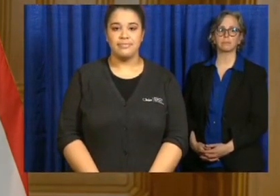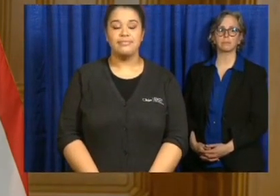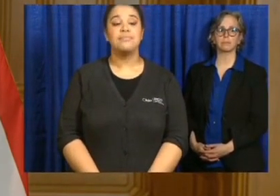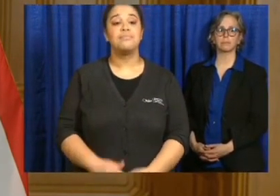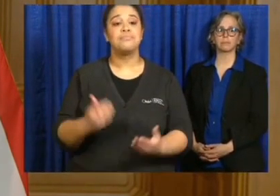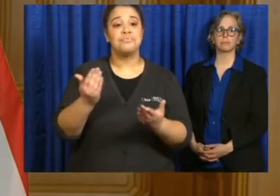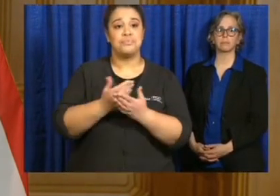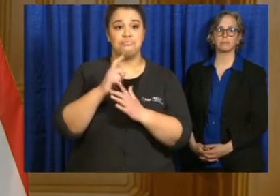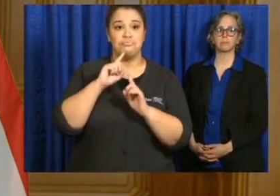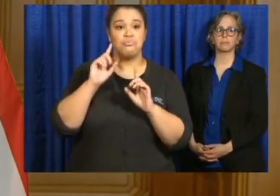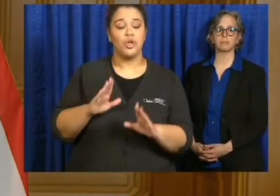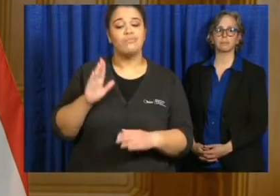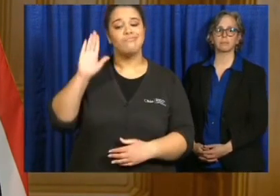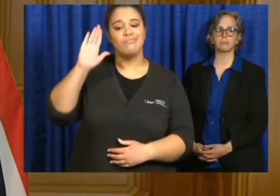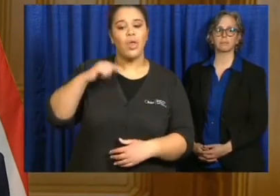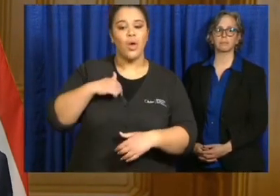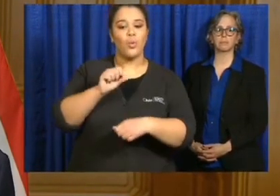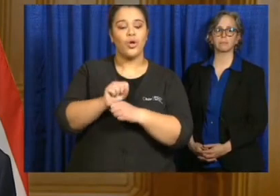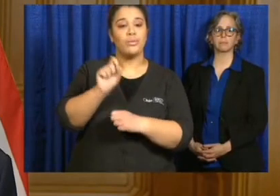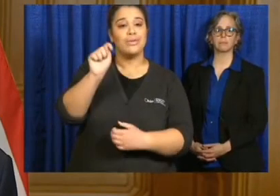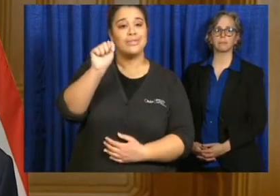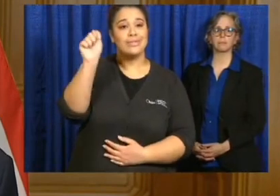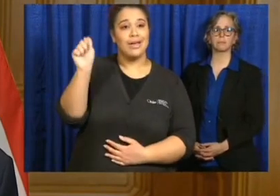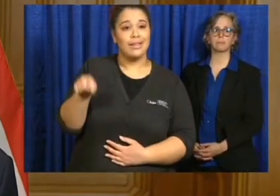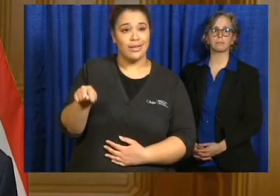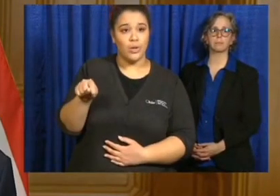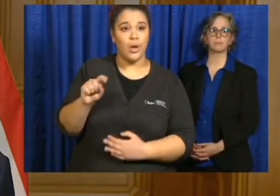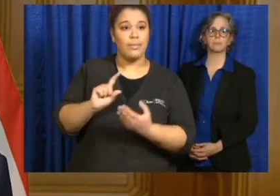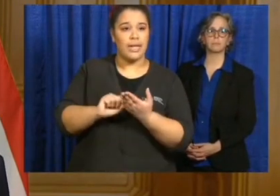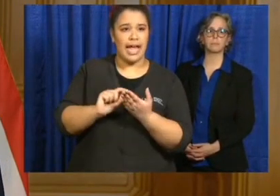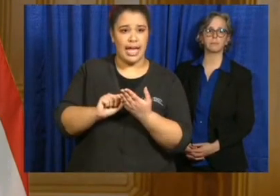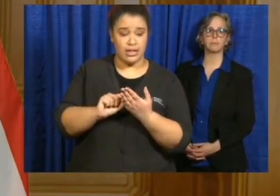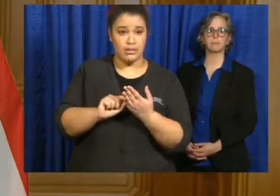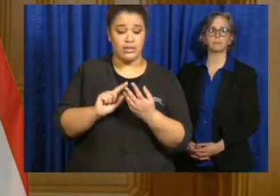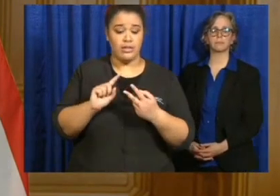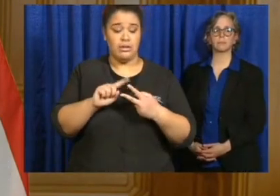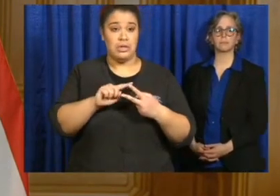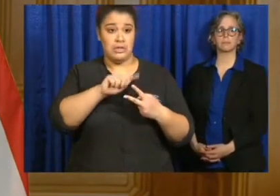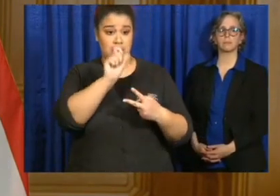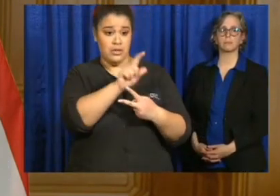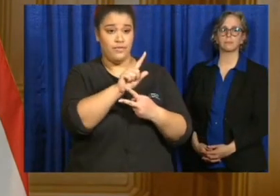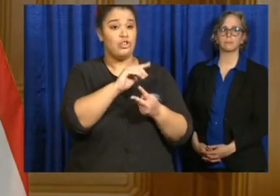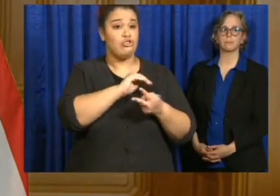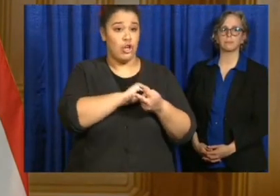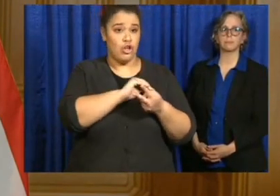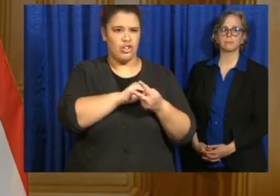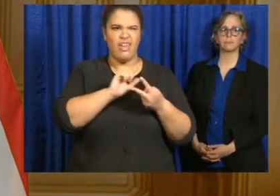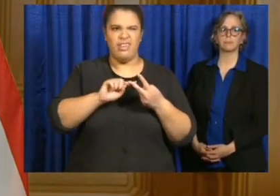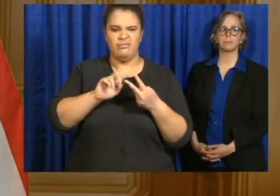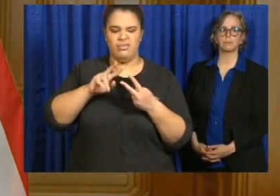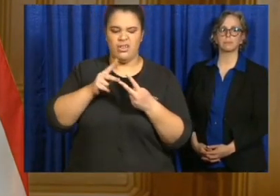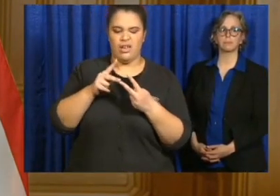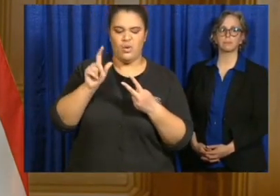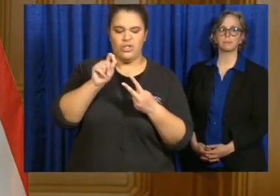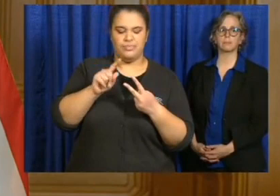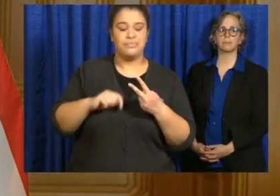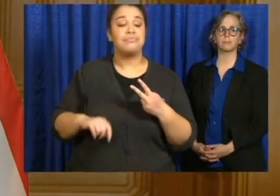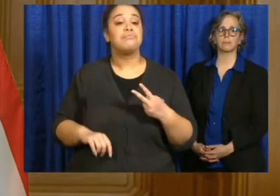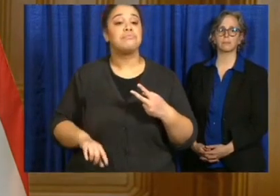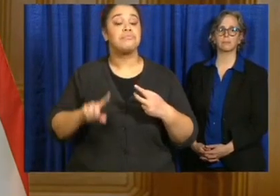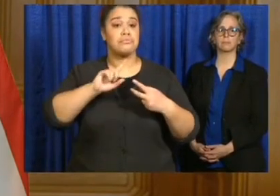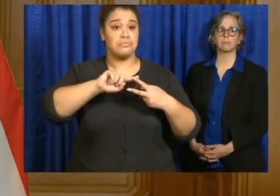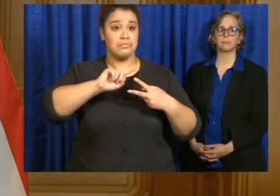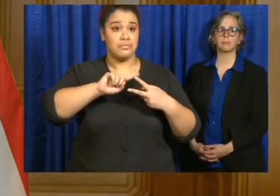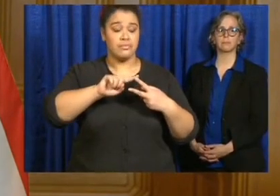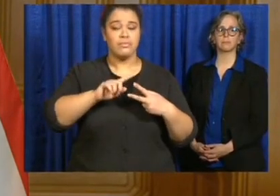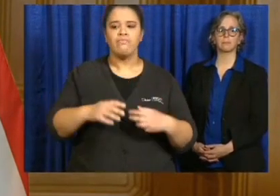Jim Province with the Toledo Blade. I think this question will first be for Dr. Acton, and I have a quick follow-up. As we're expanding